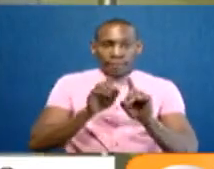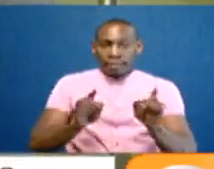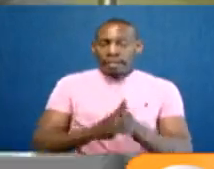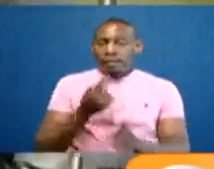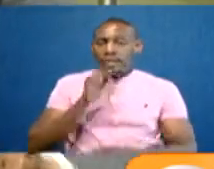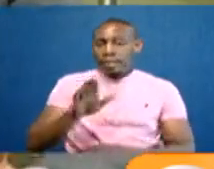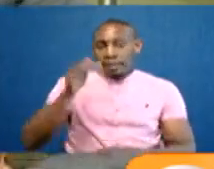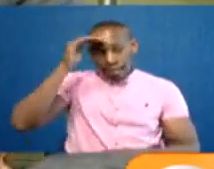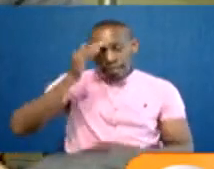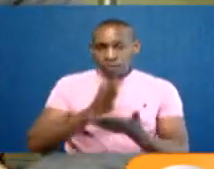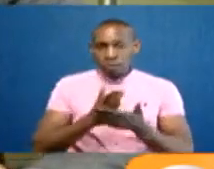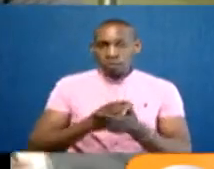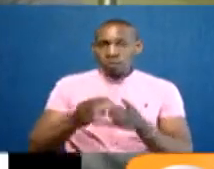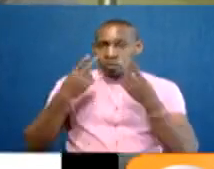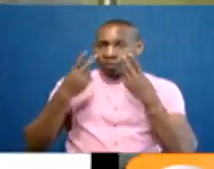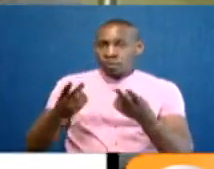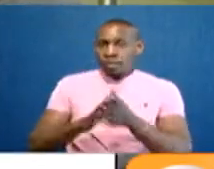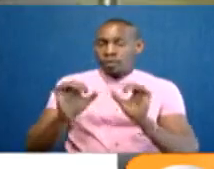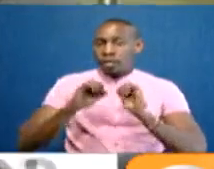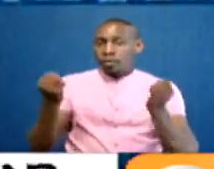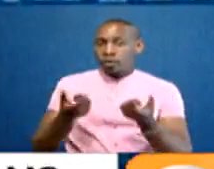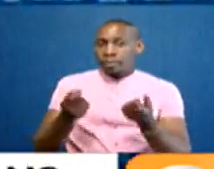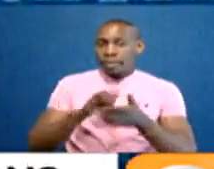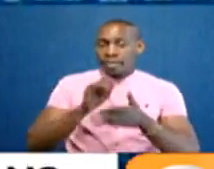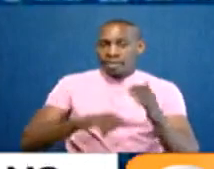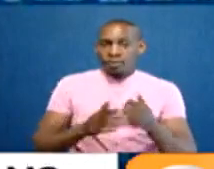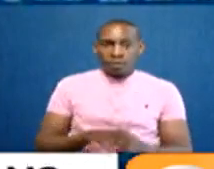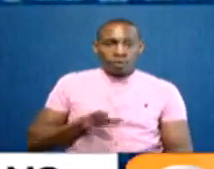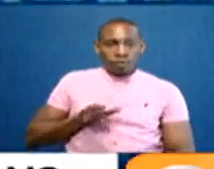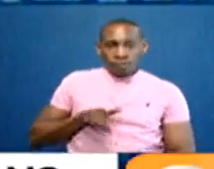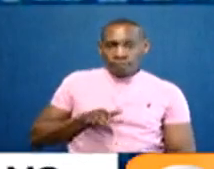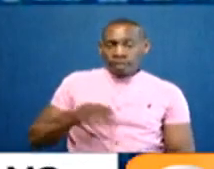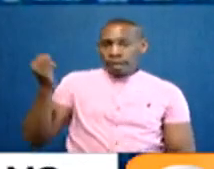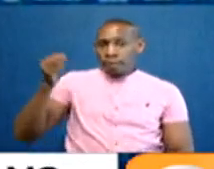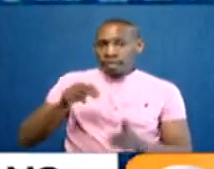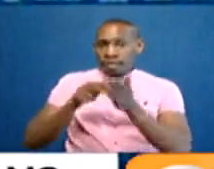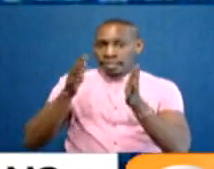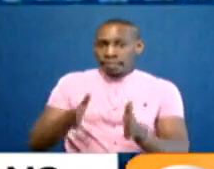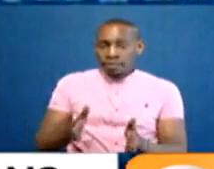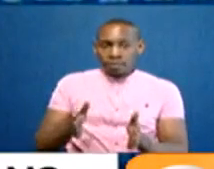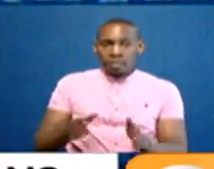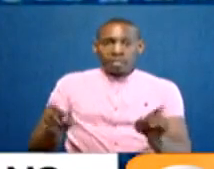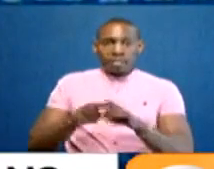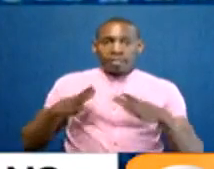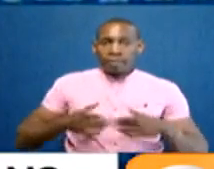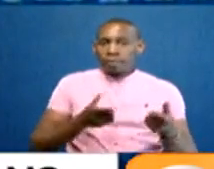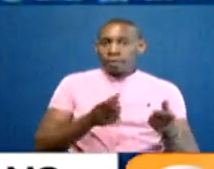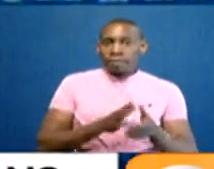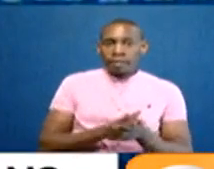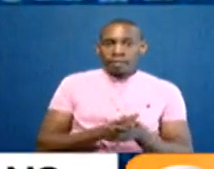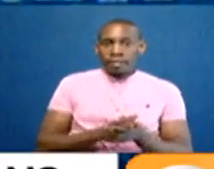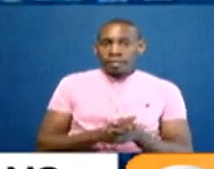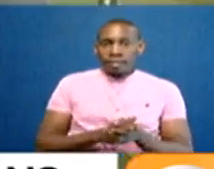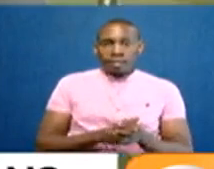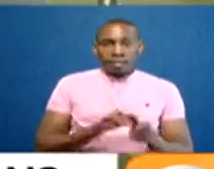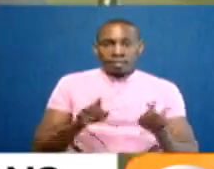telling you, Lillian, according to what we saw at Nendo on social media, what female political aspirants, actually even people in the media, not too different to